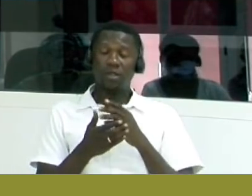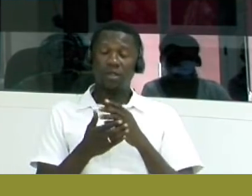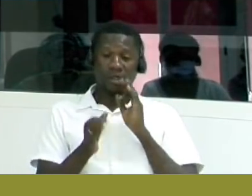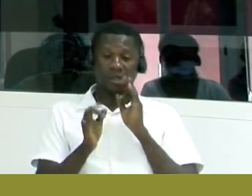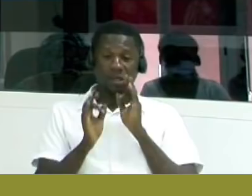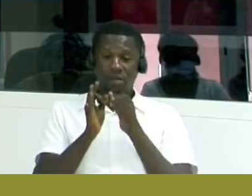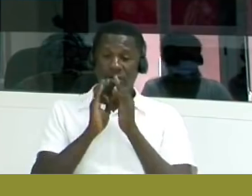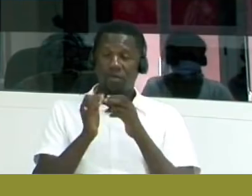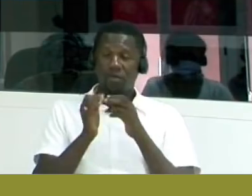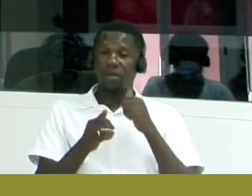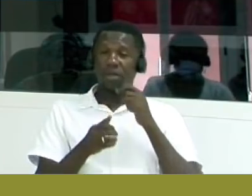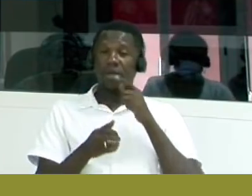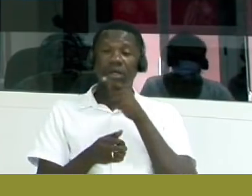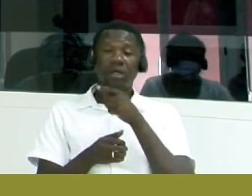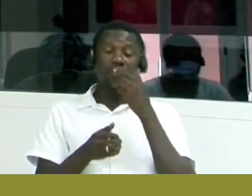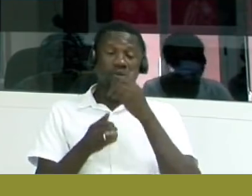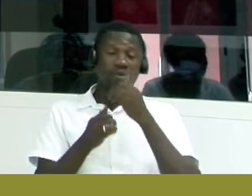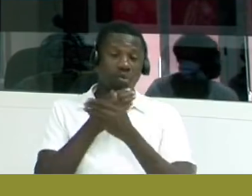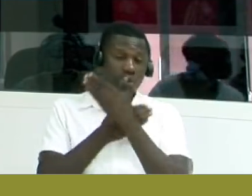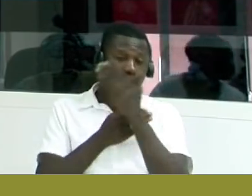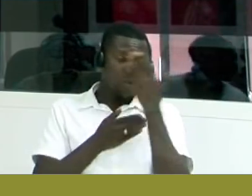that he came there,